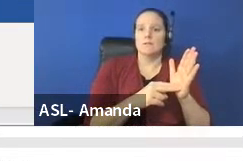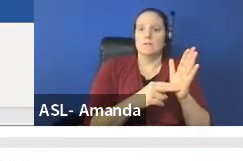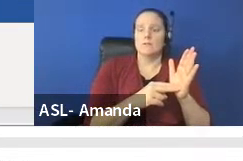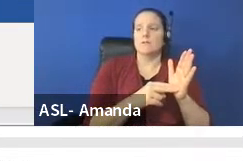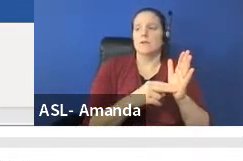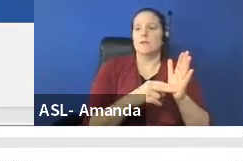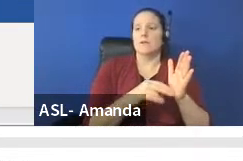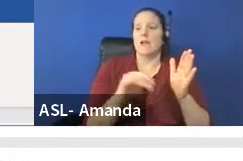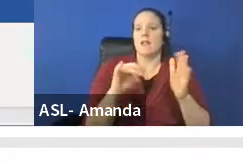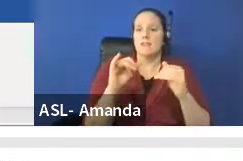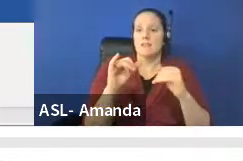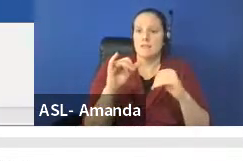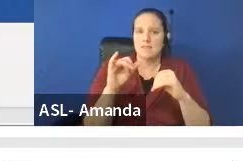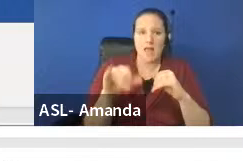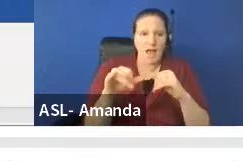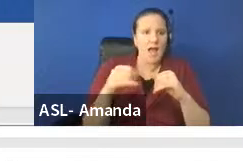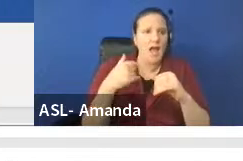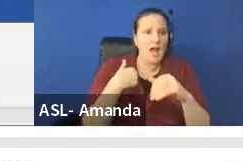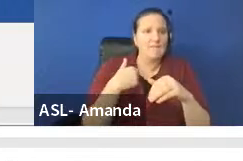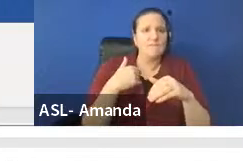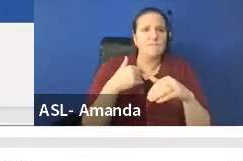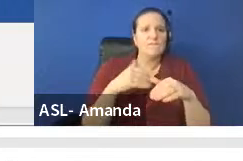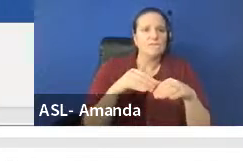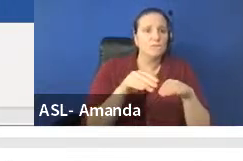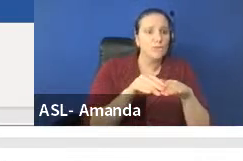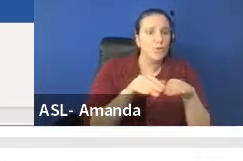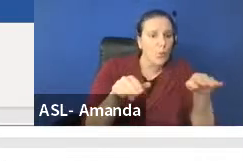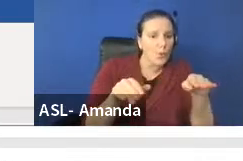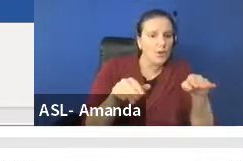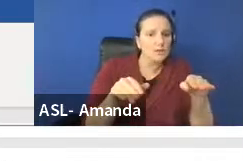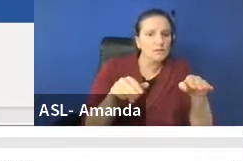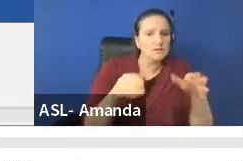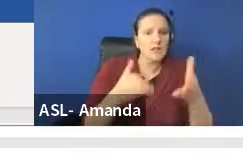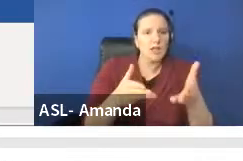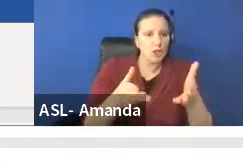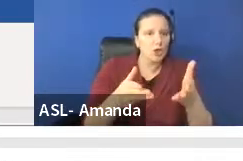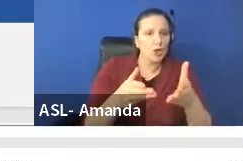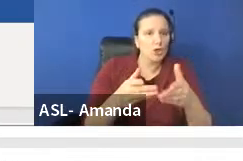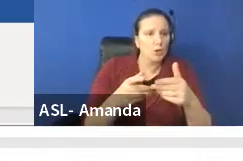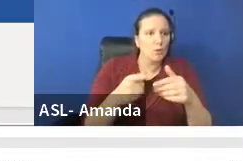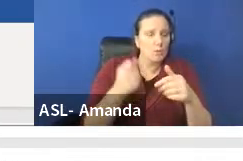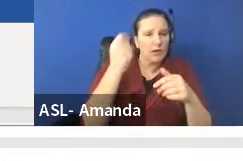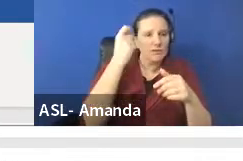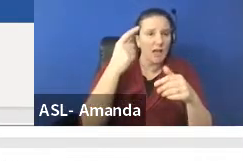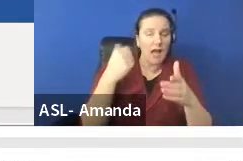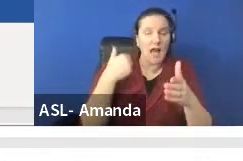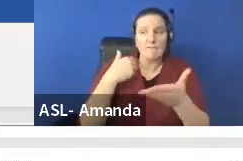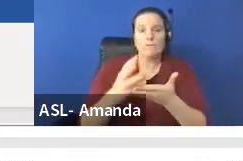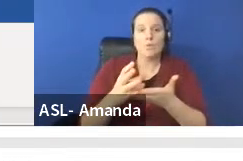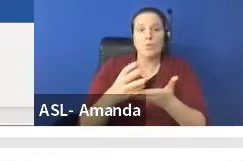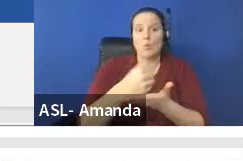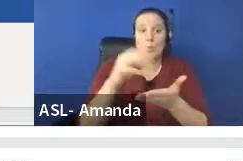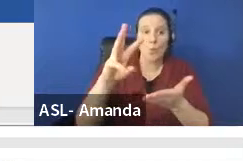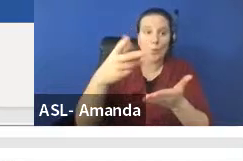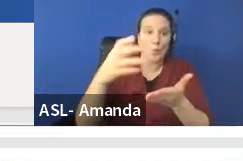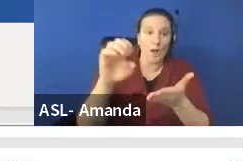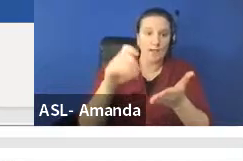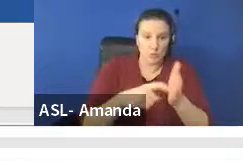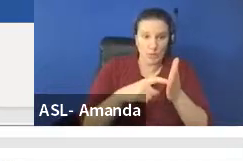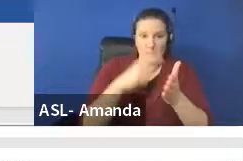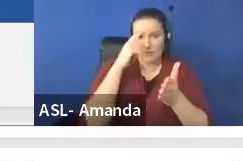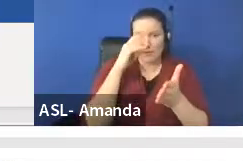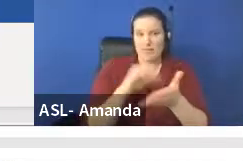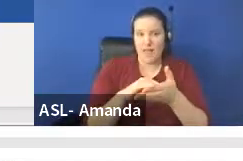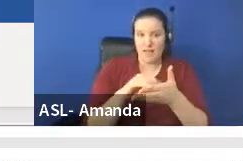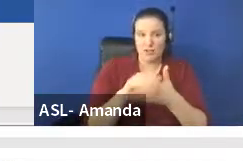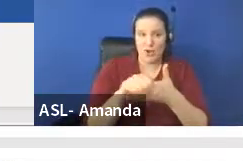I think will help people understand. And I think there was a question earlier, wage equity. There are wage requirements for these kind of dollars.